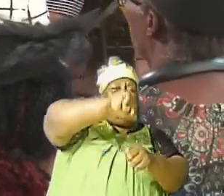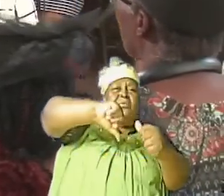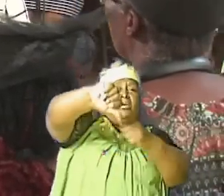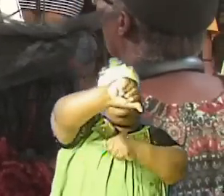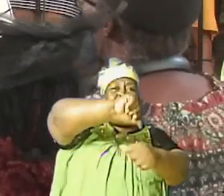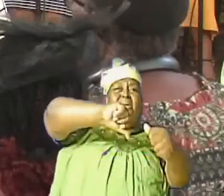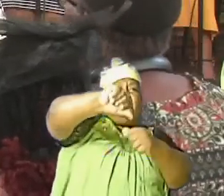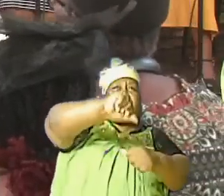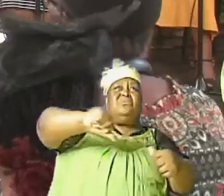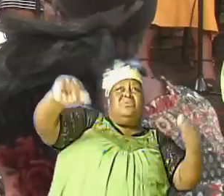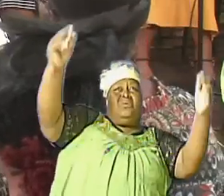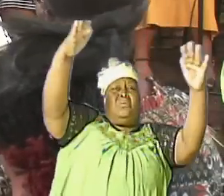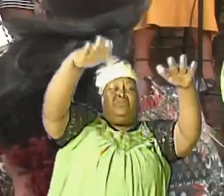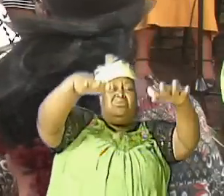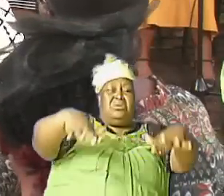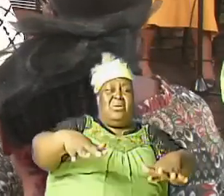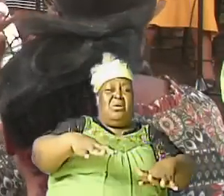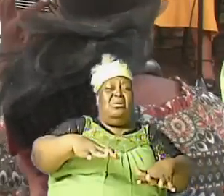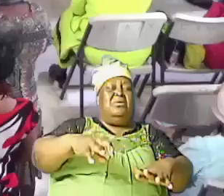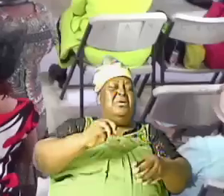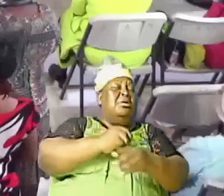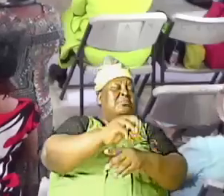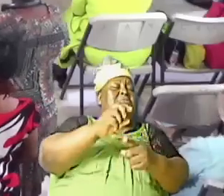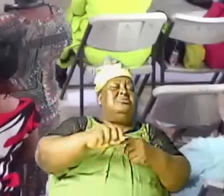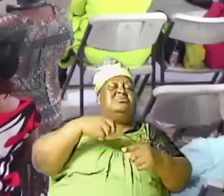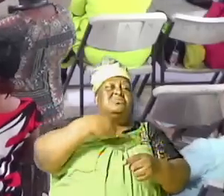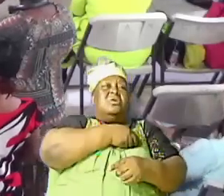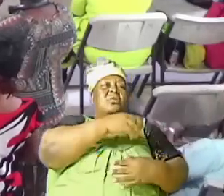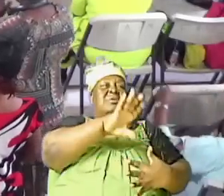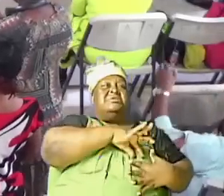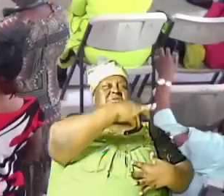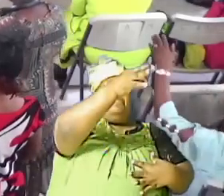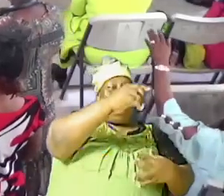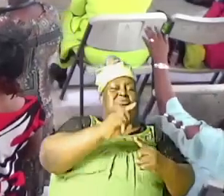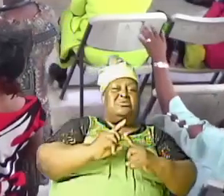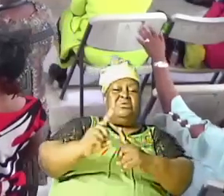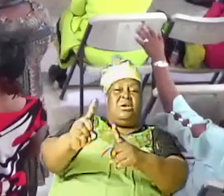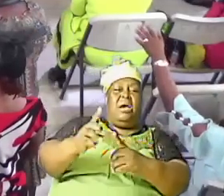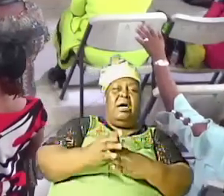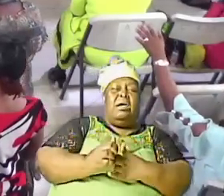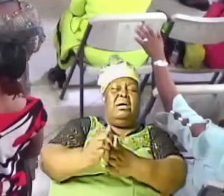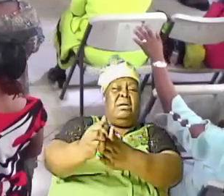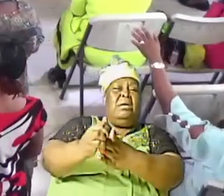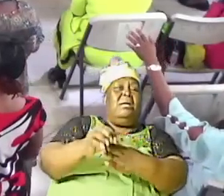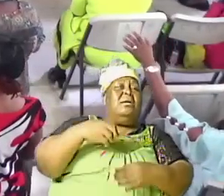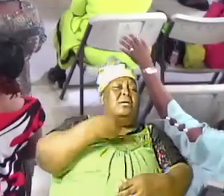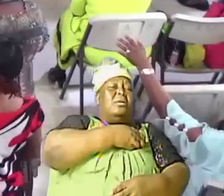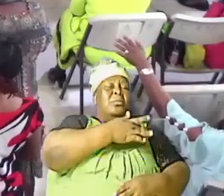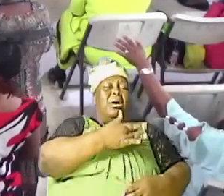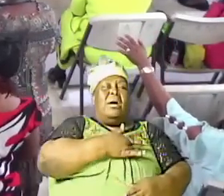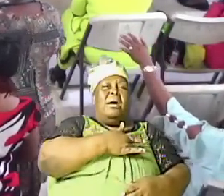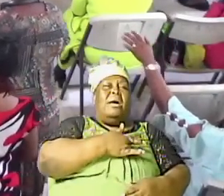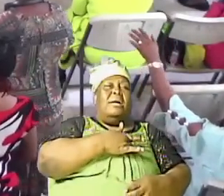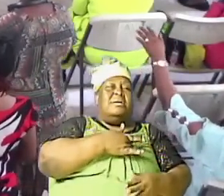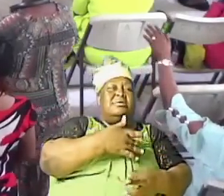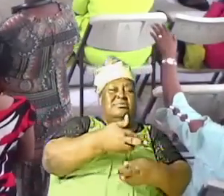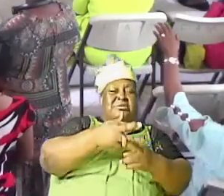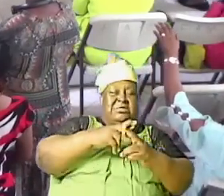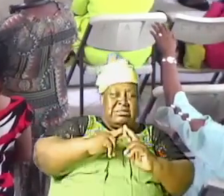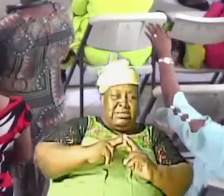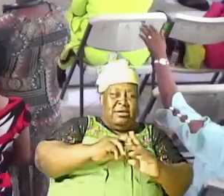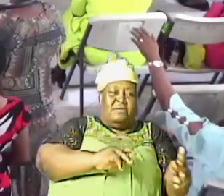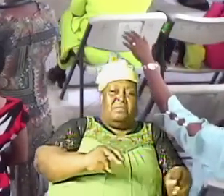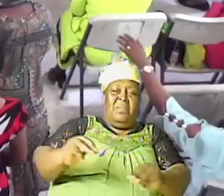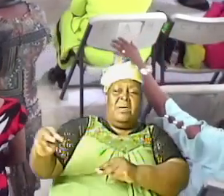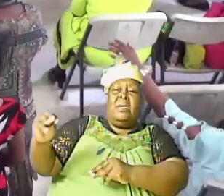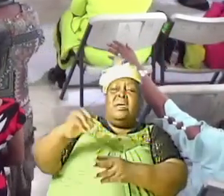down and minister into our spirit, your direction, your guide and leading, God, that our heart will receive and move